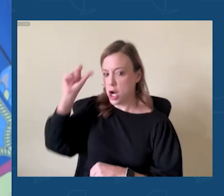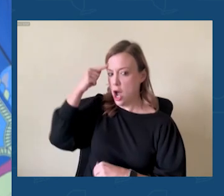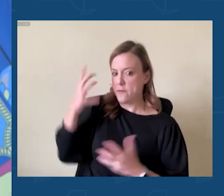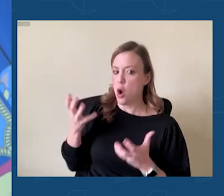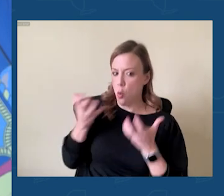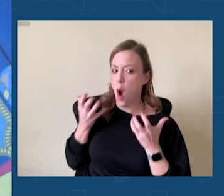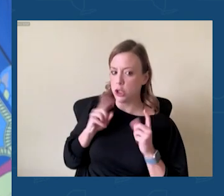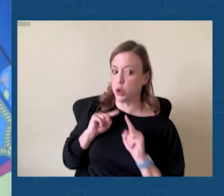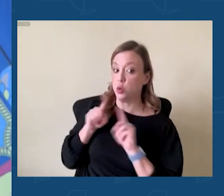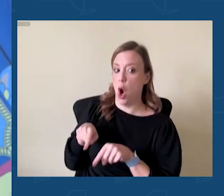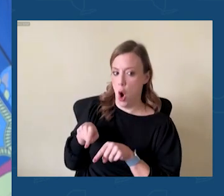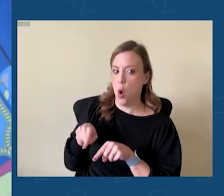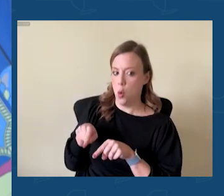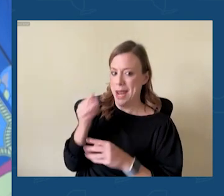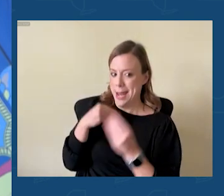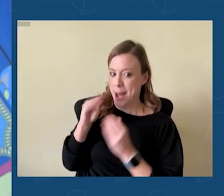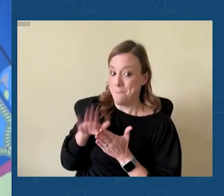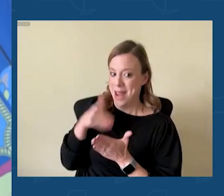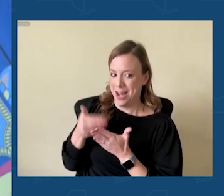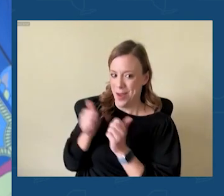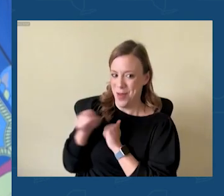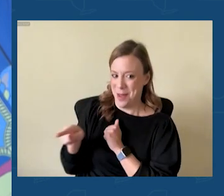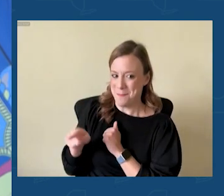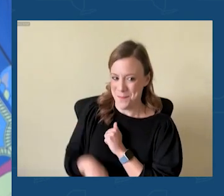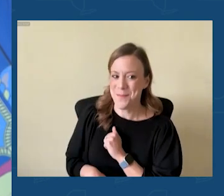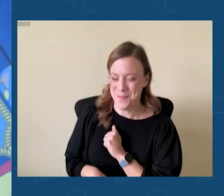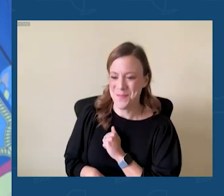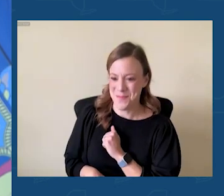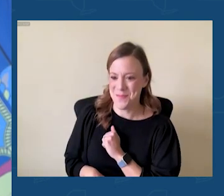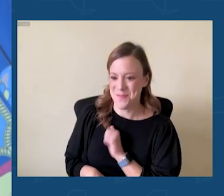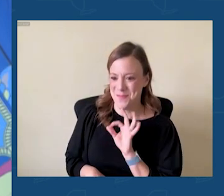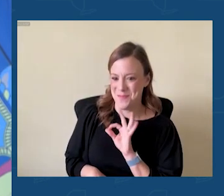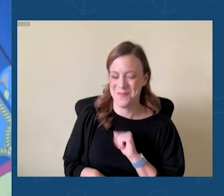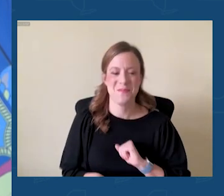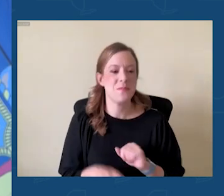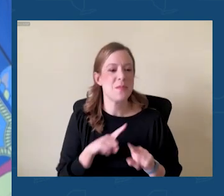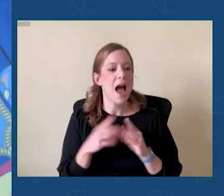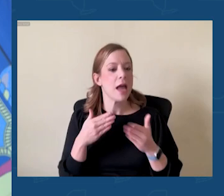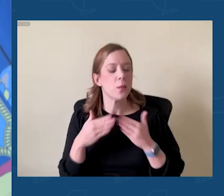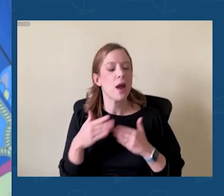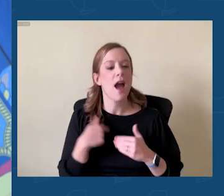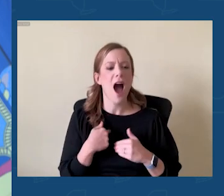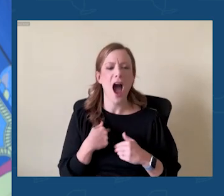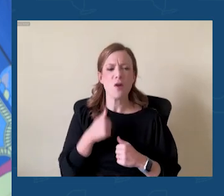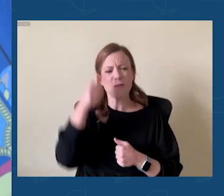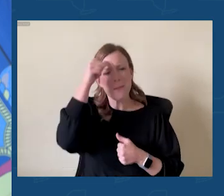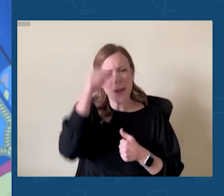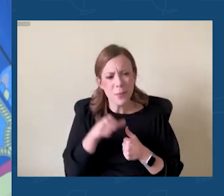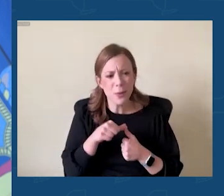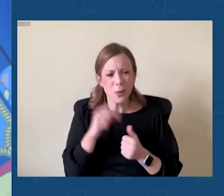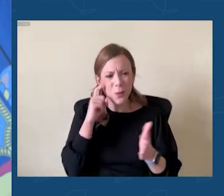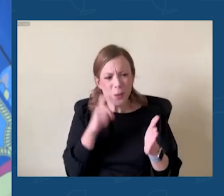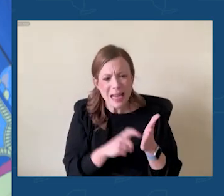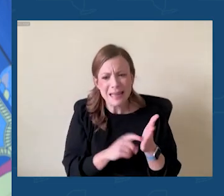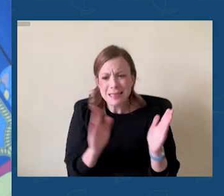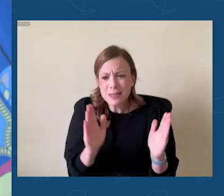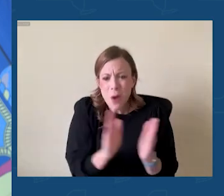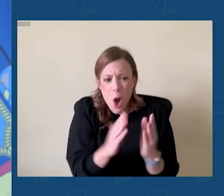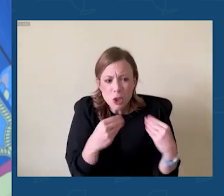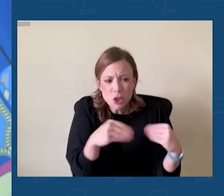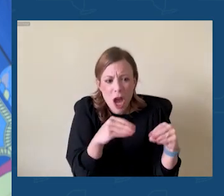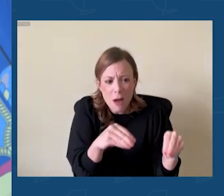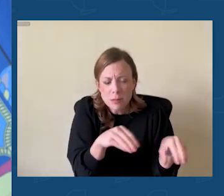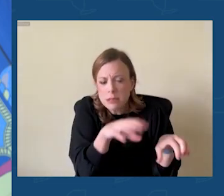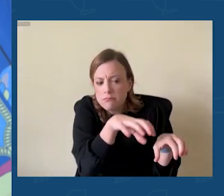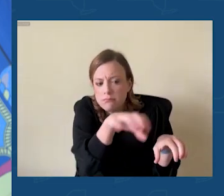always come back, right? I'll always come back. And I think about the small little shops. My mother had this vision in our little village